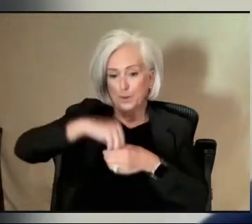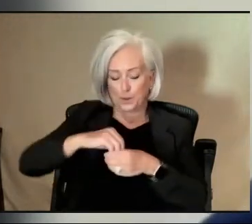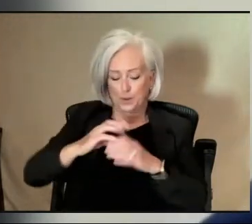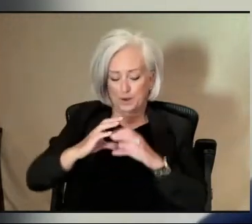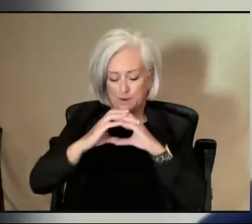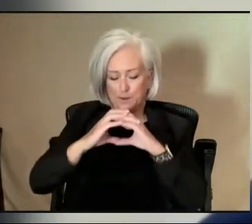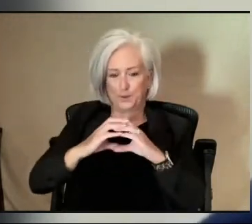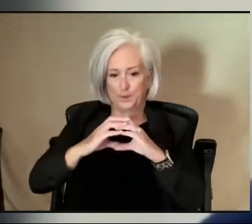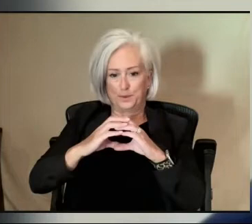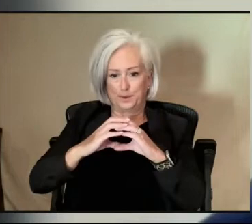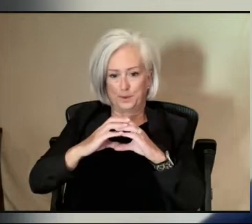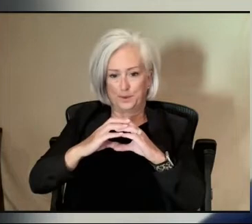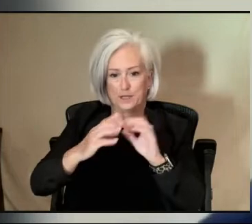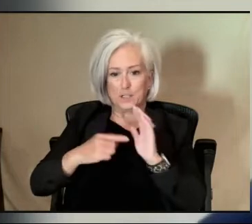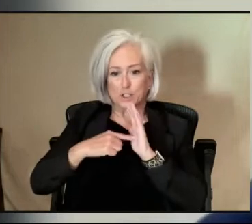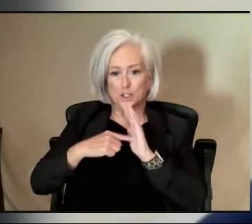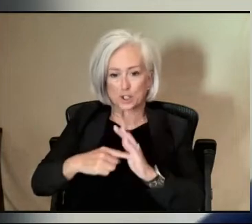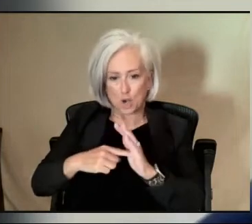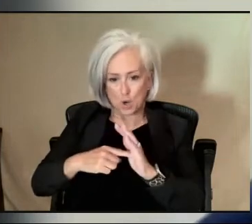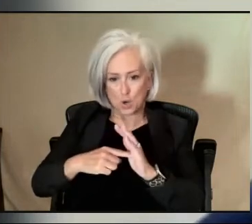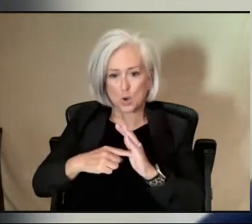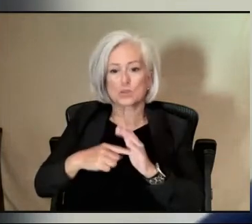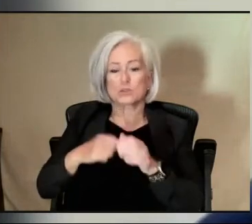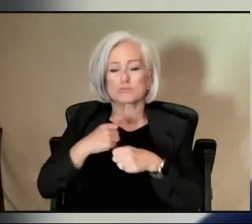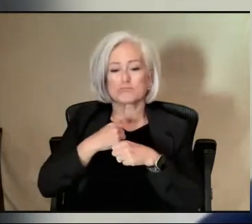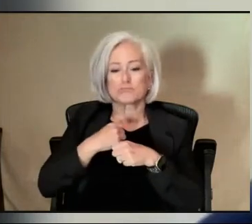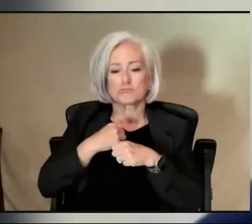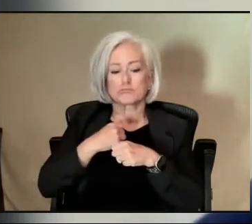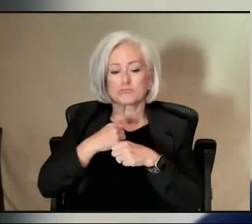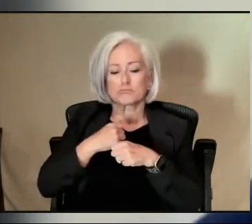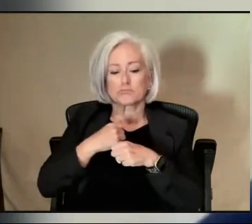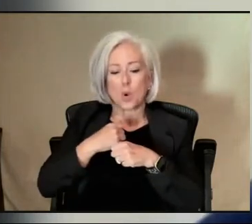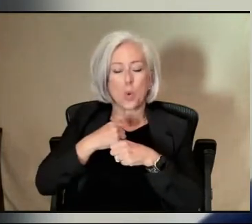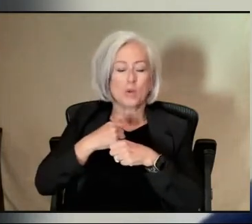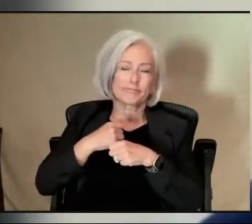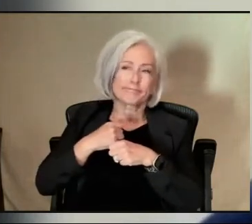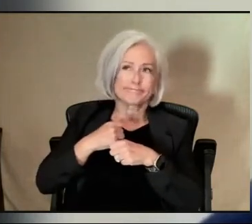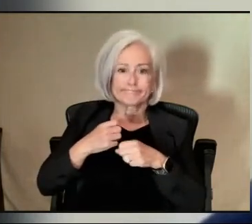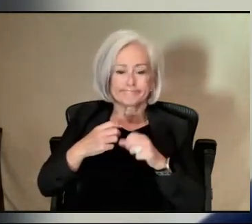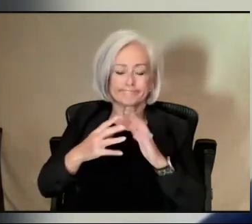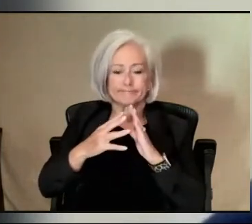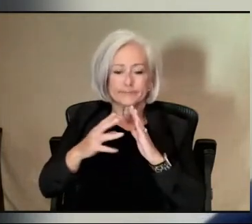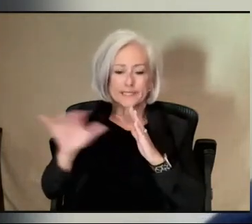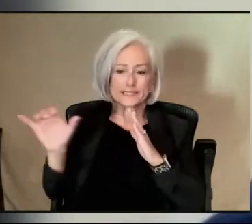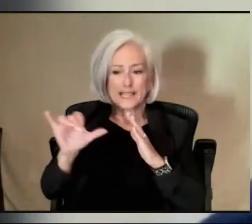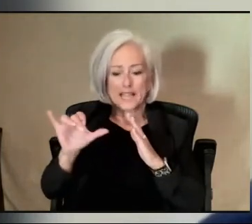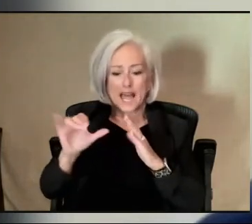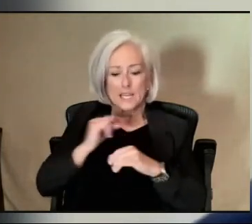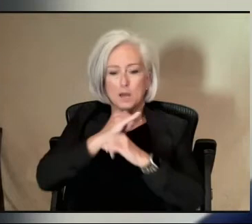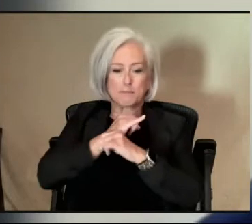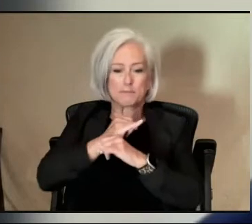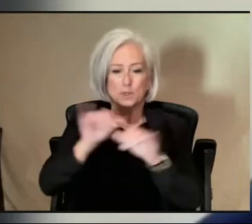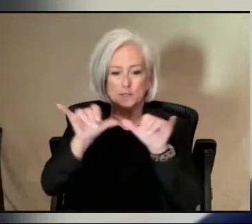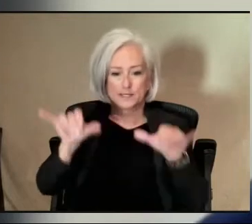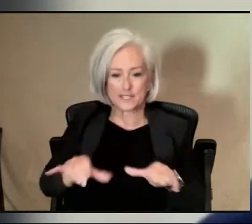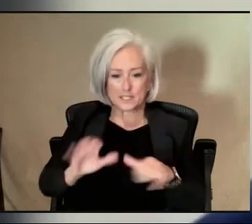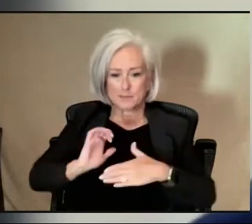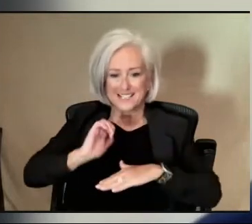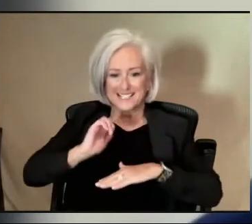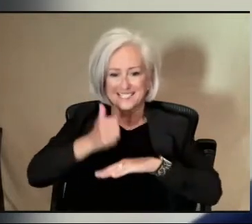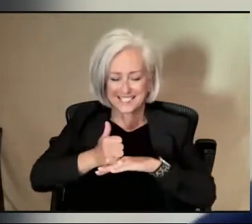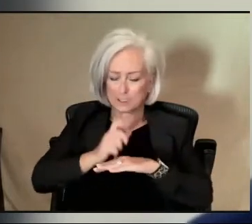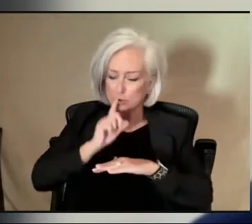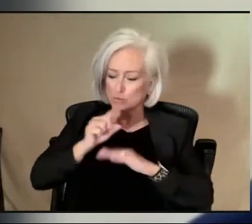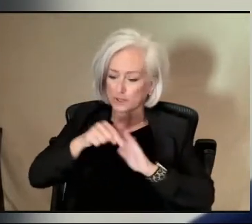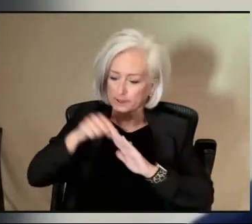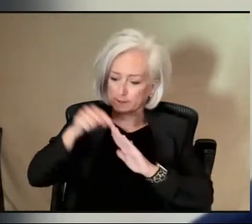stimulates that innate immune system very well and sets the stage for that very profound protection due to the very high